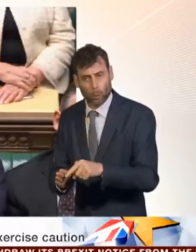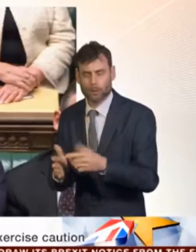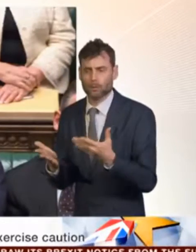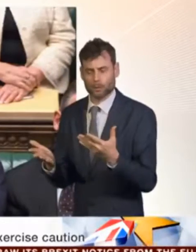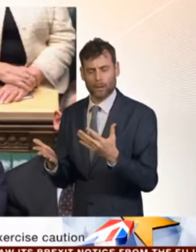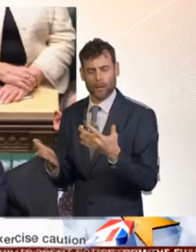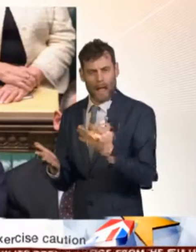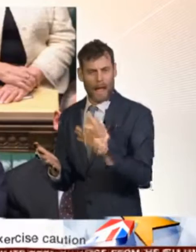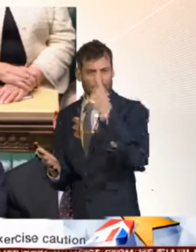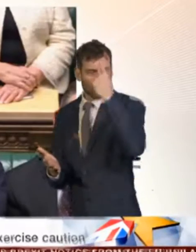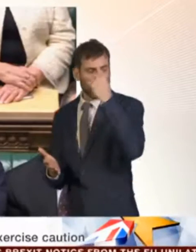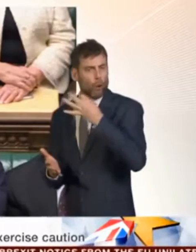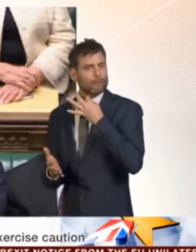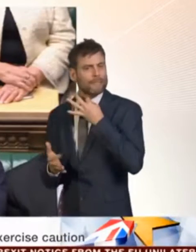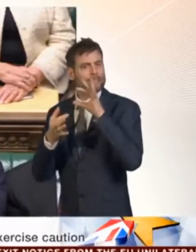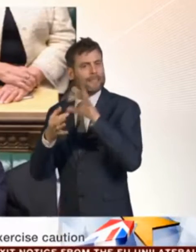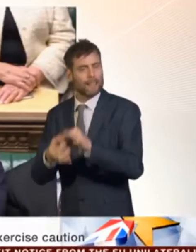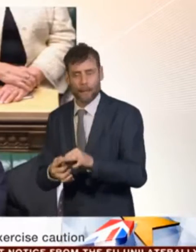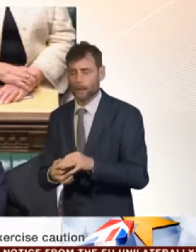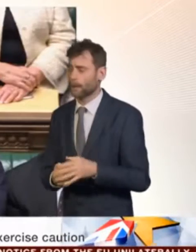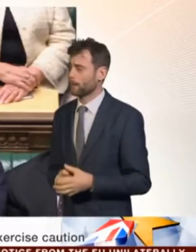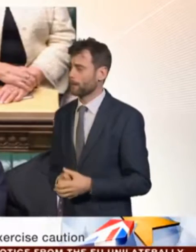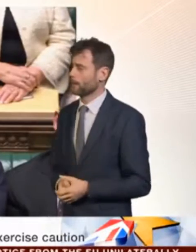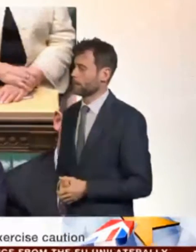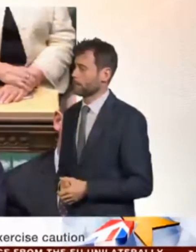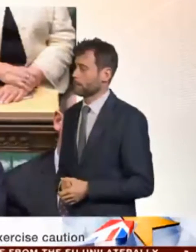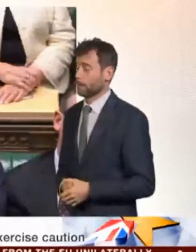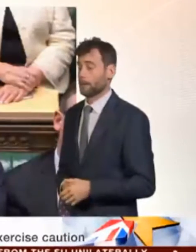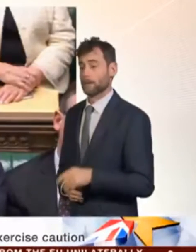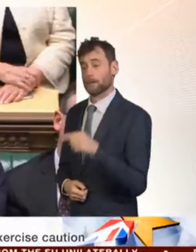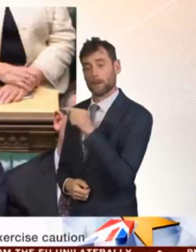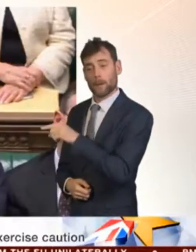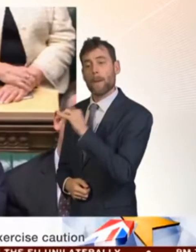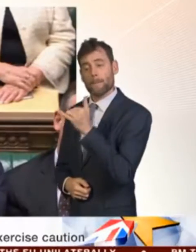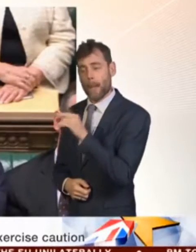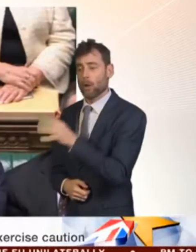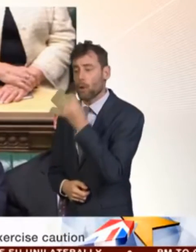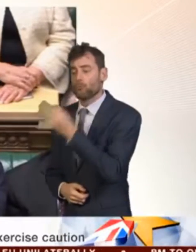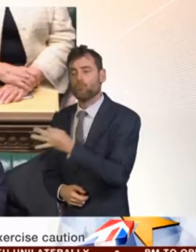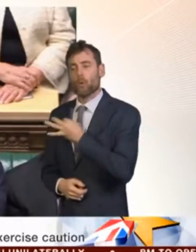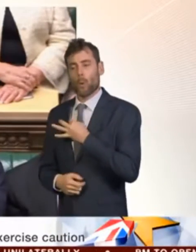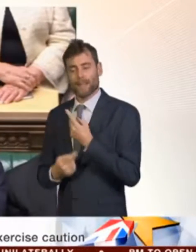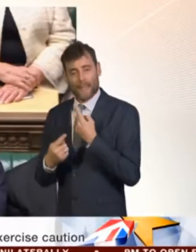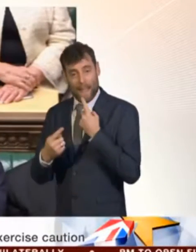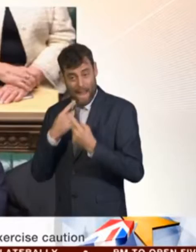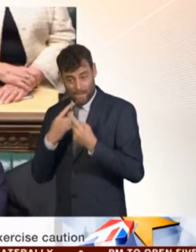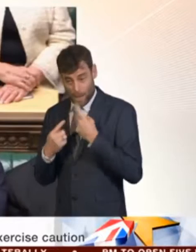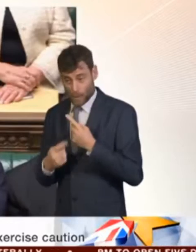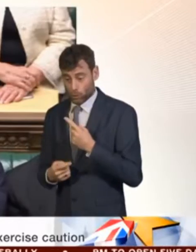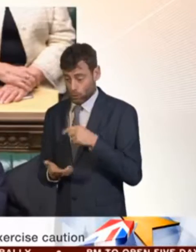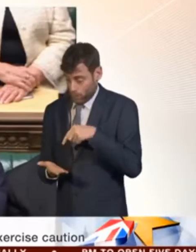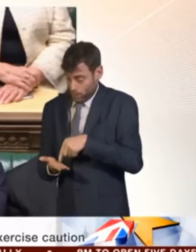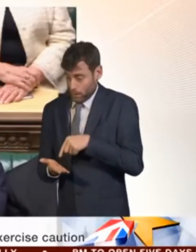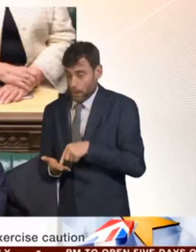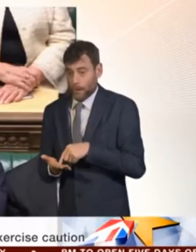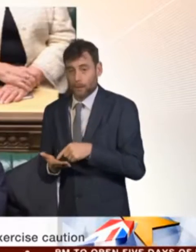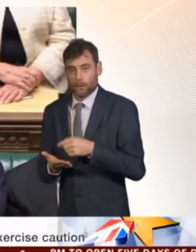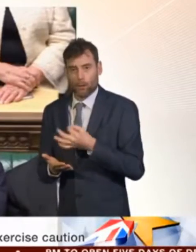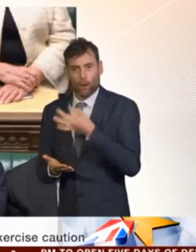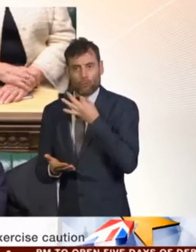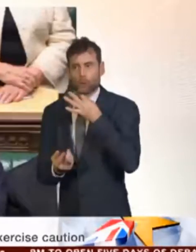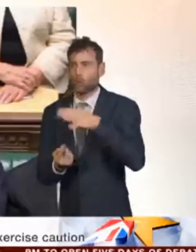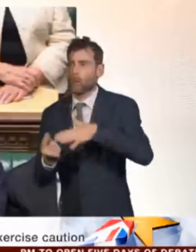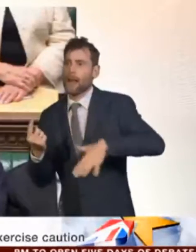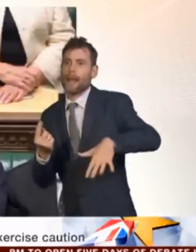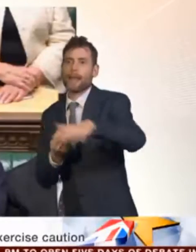House might request, by way of a humble address, information that could compromise national security or which